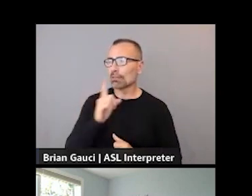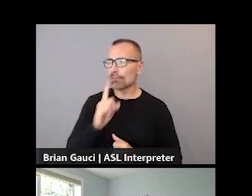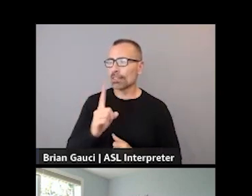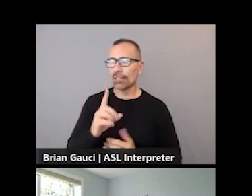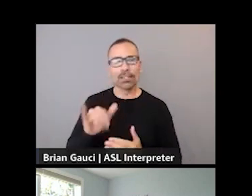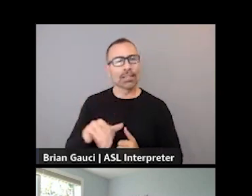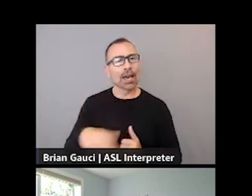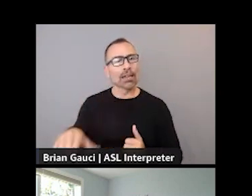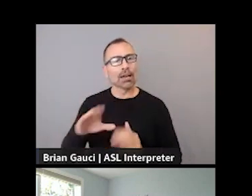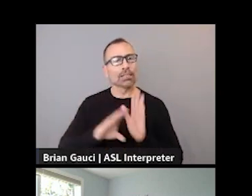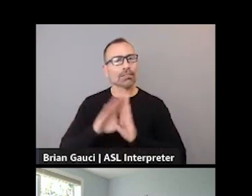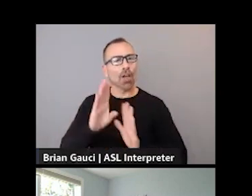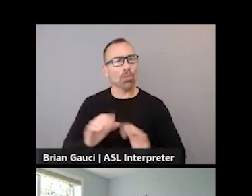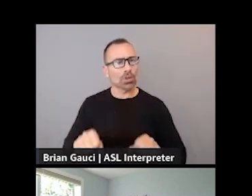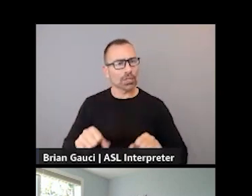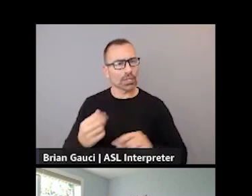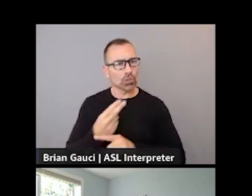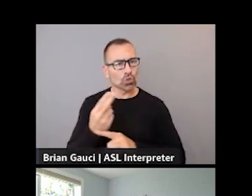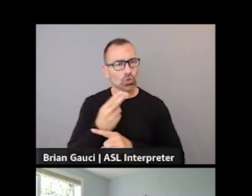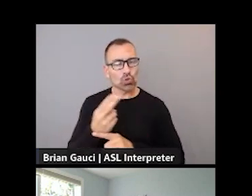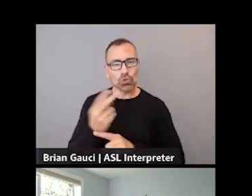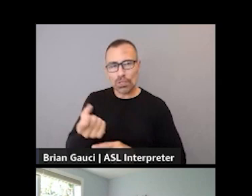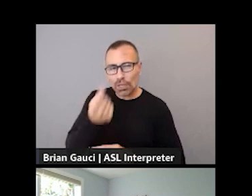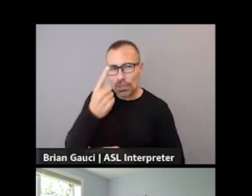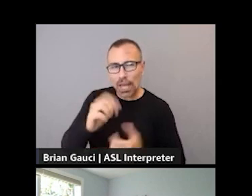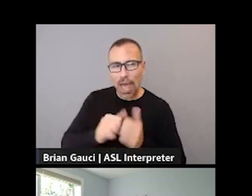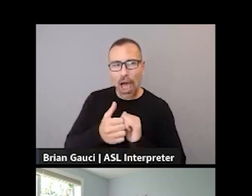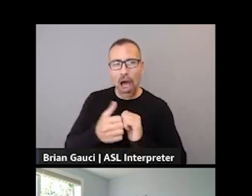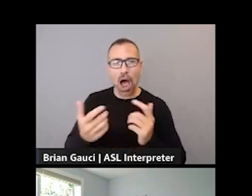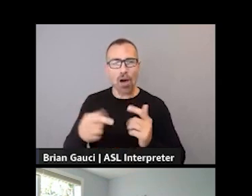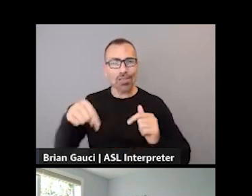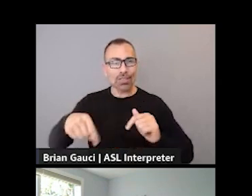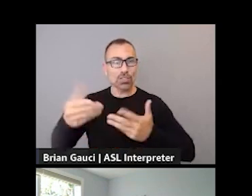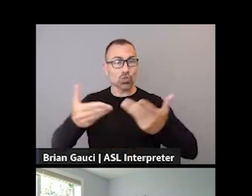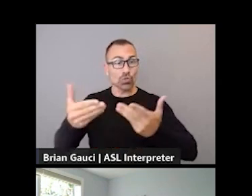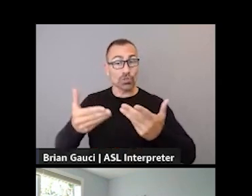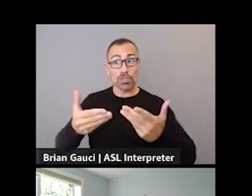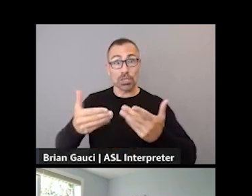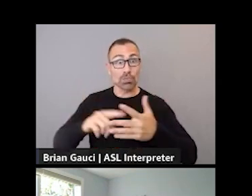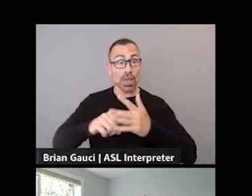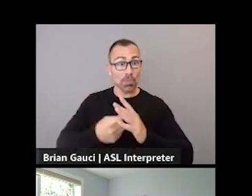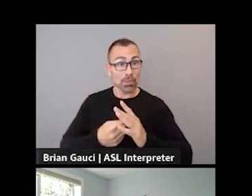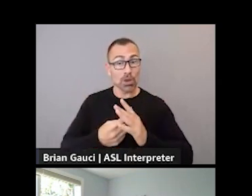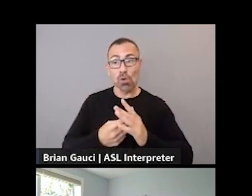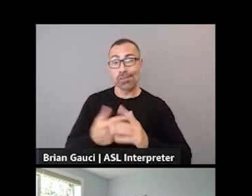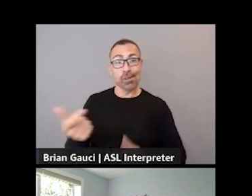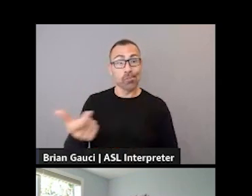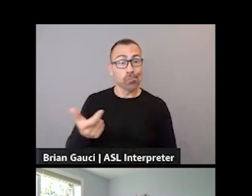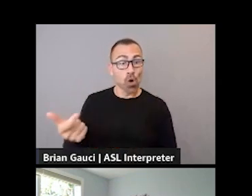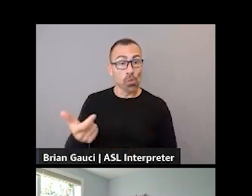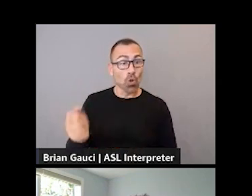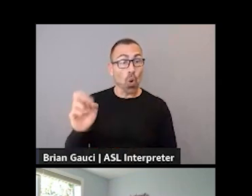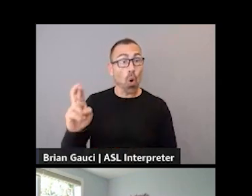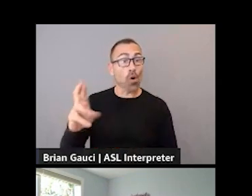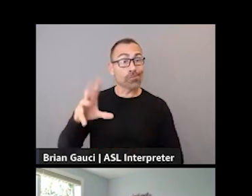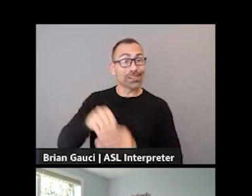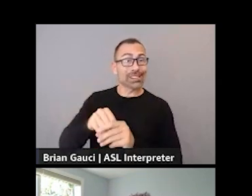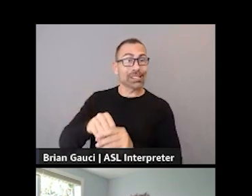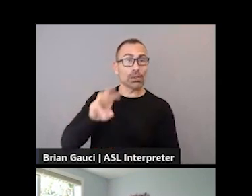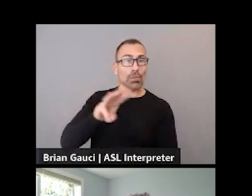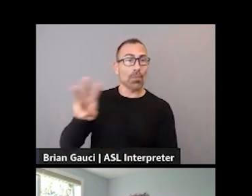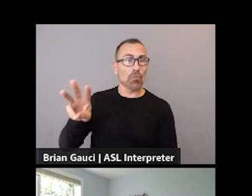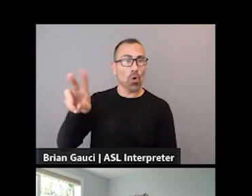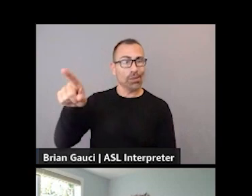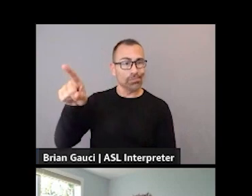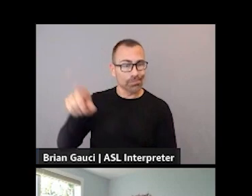use to kind of understand quickly how this service can be implemented on either mobile or in the web. So